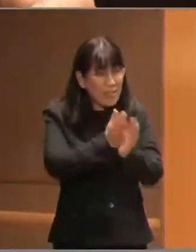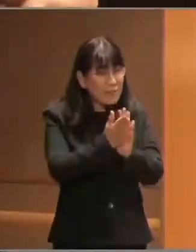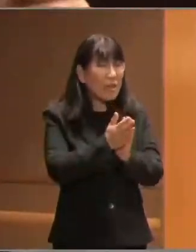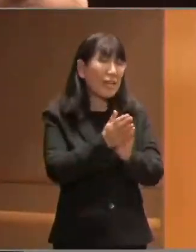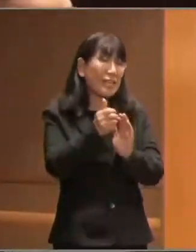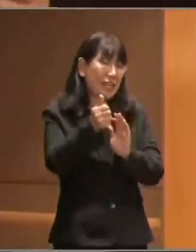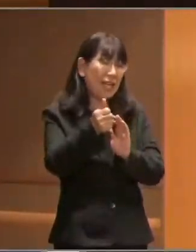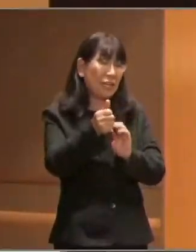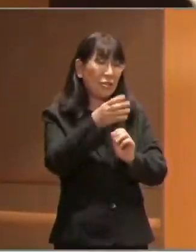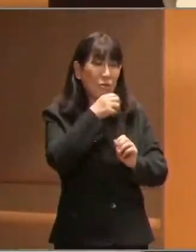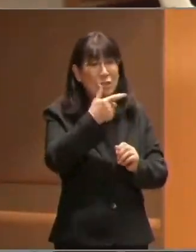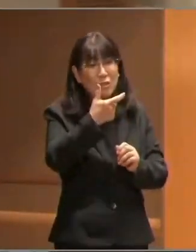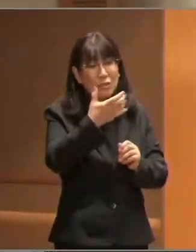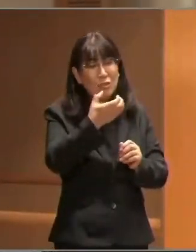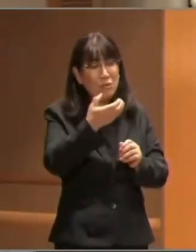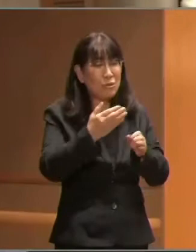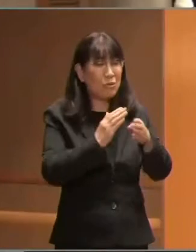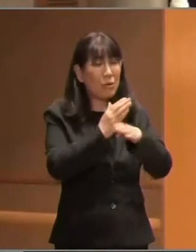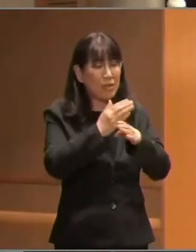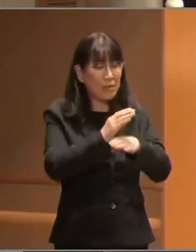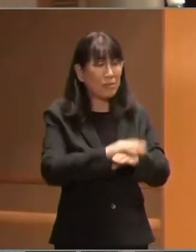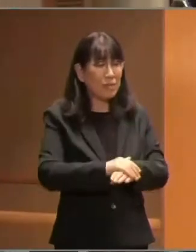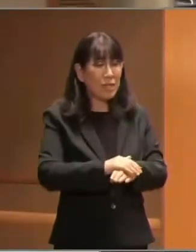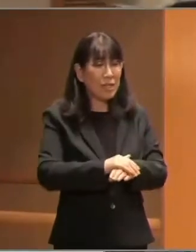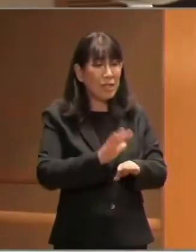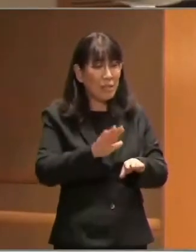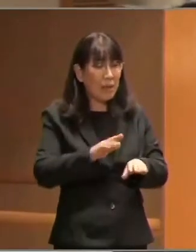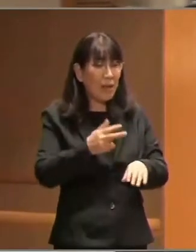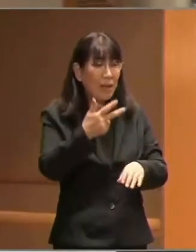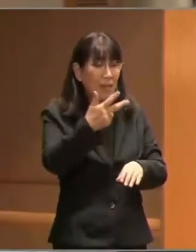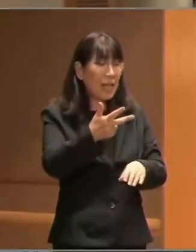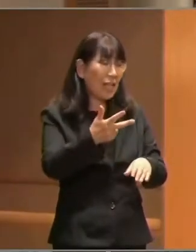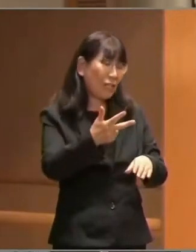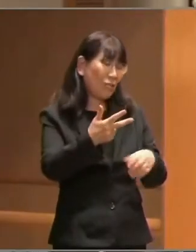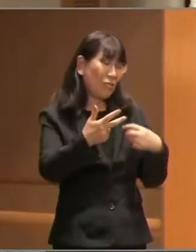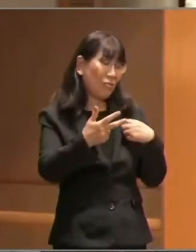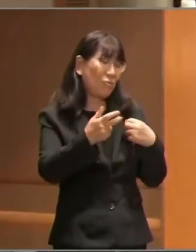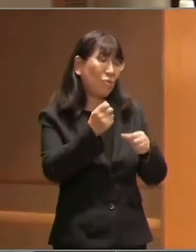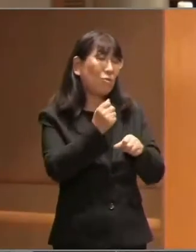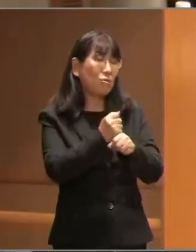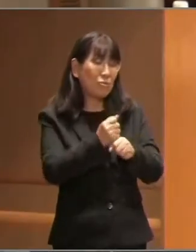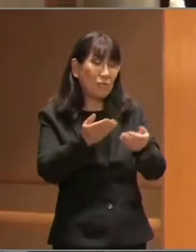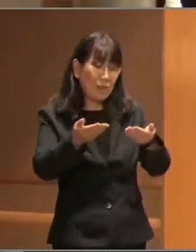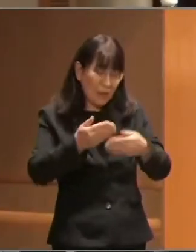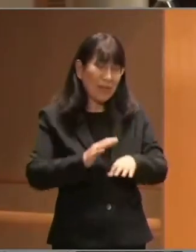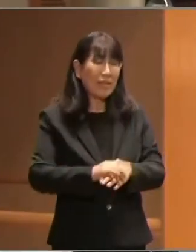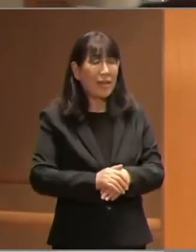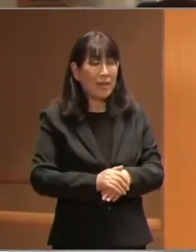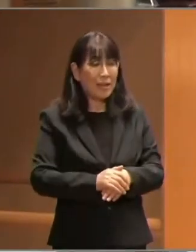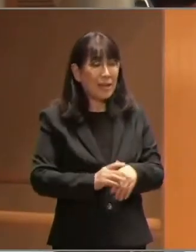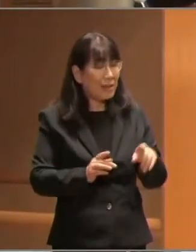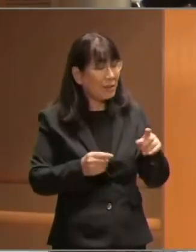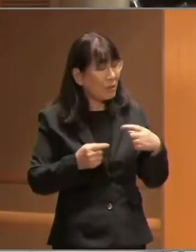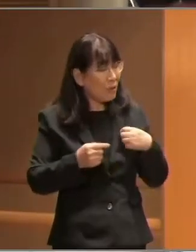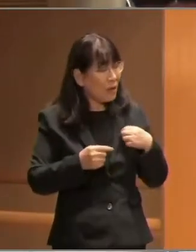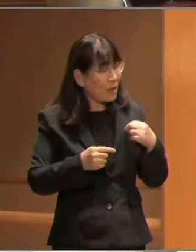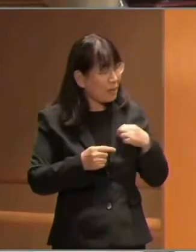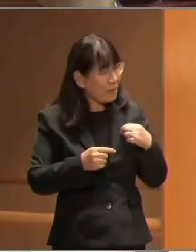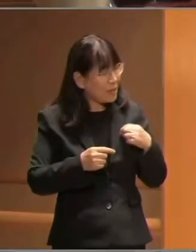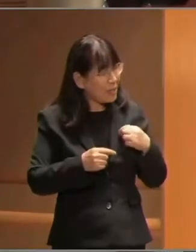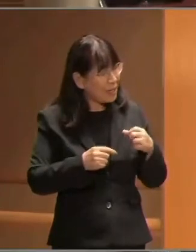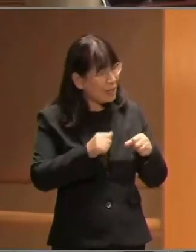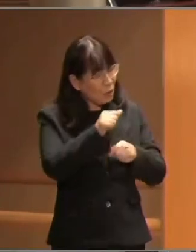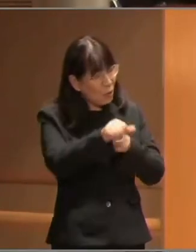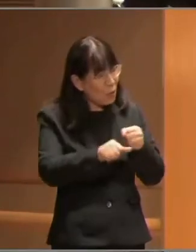paper. And Sakurai Sadako-san, who is already 90 years old plus, made 7 jackets for me already. And usually